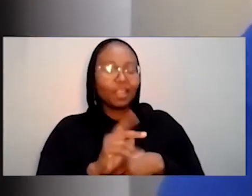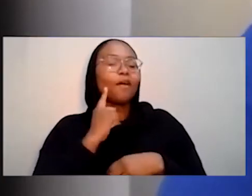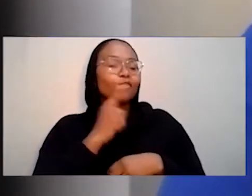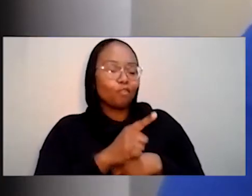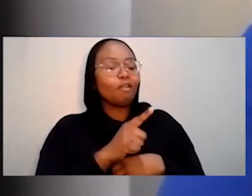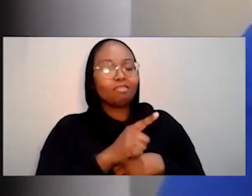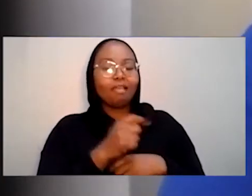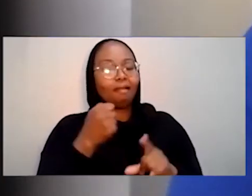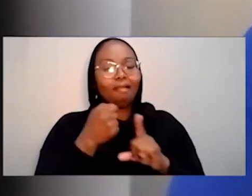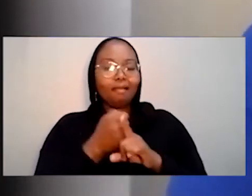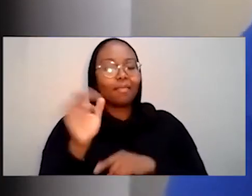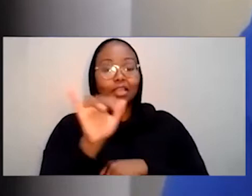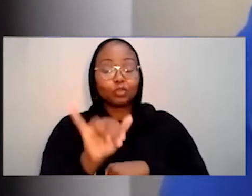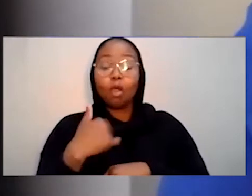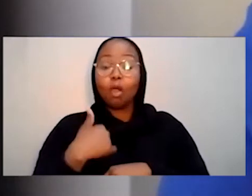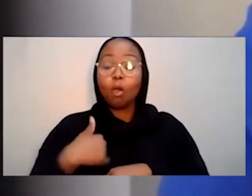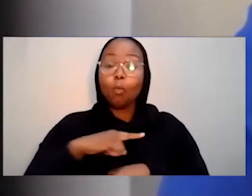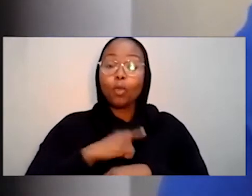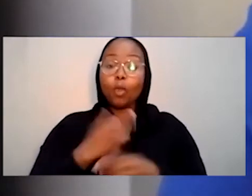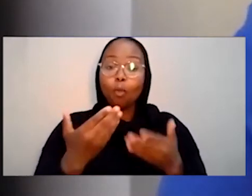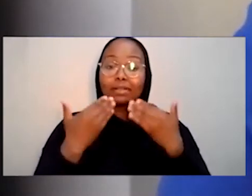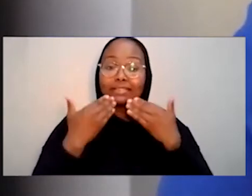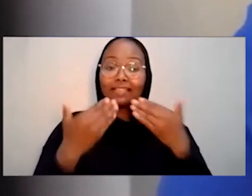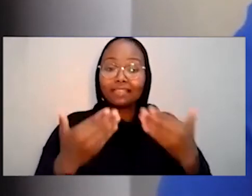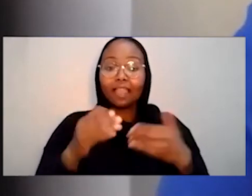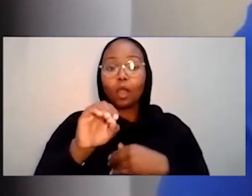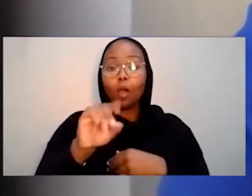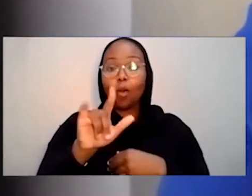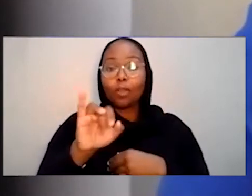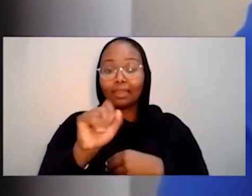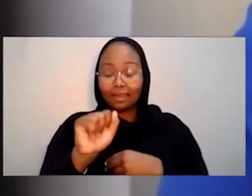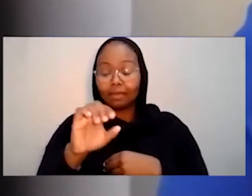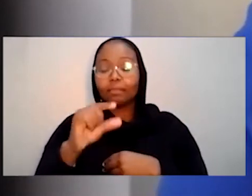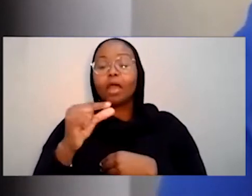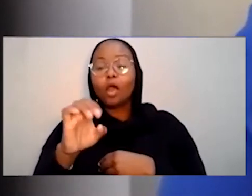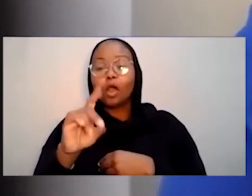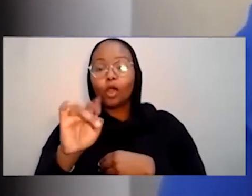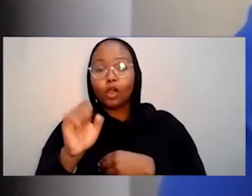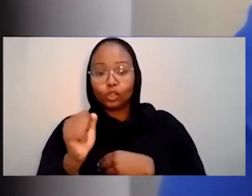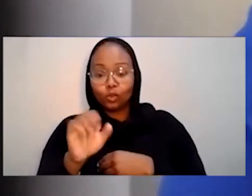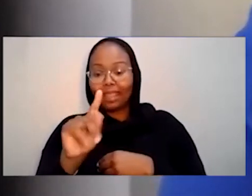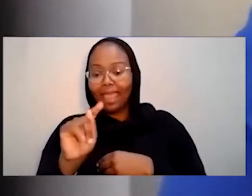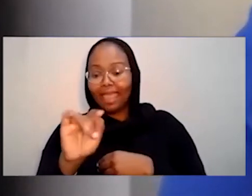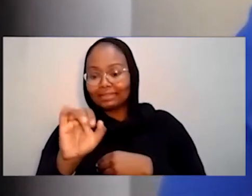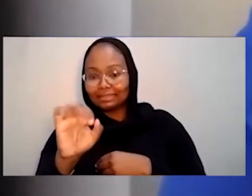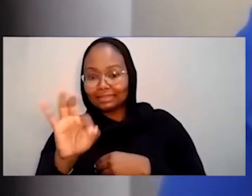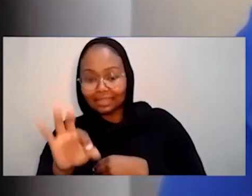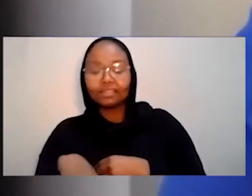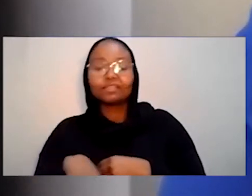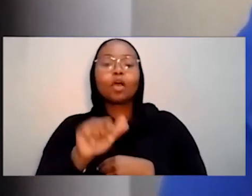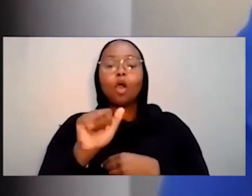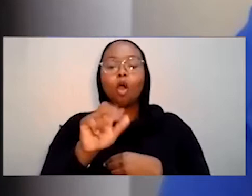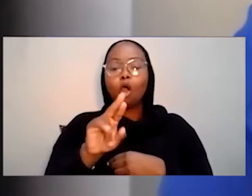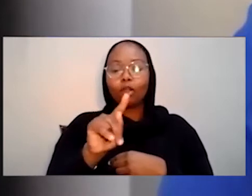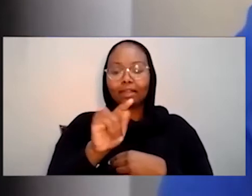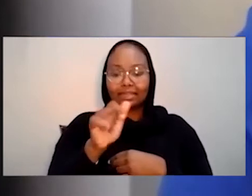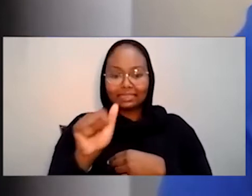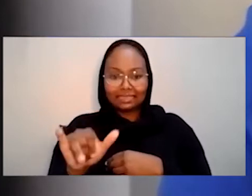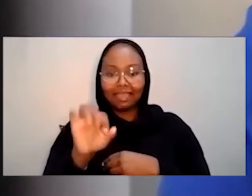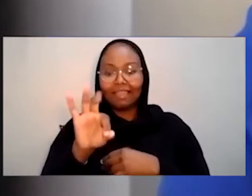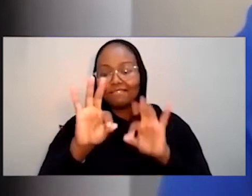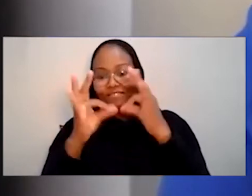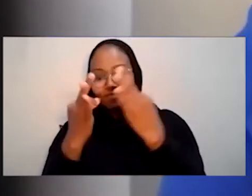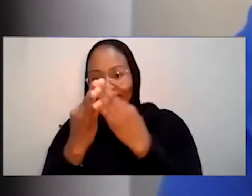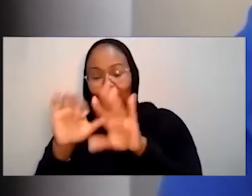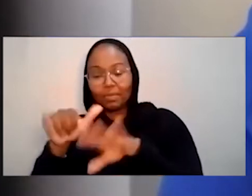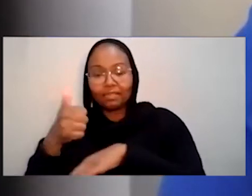also like to thank the Lilly Endowment, the Lori M. Tisch Illumination Fund, Argosy Family Foundation, the Boom and